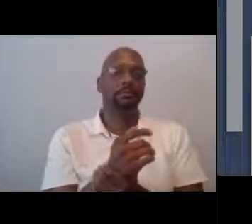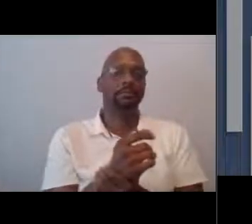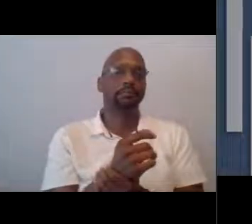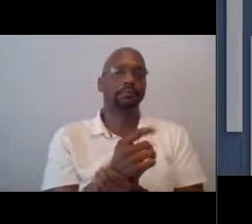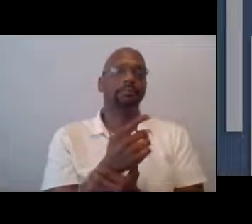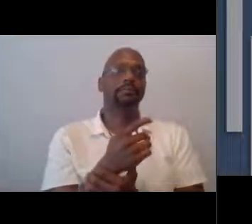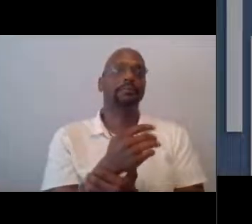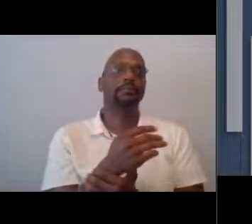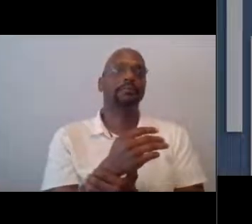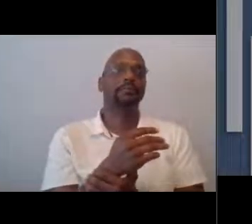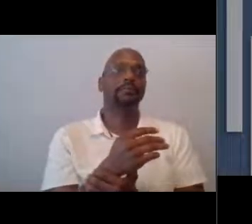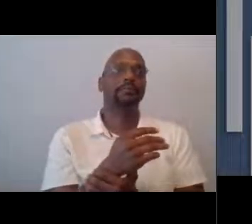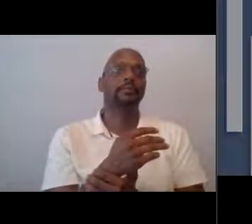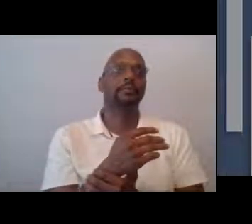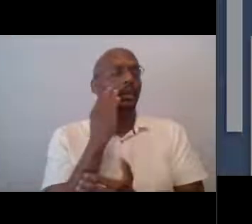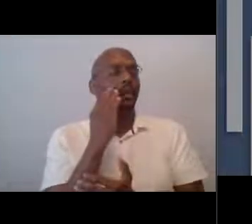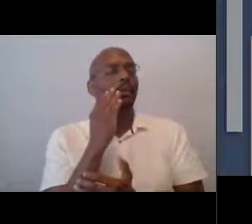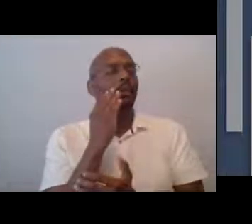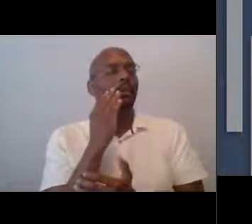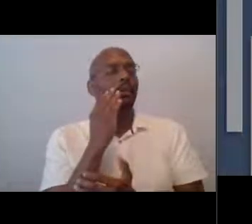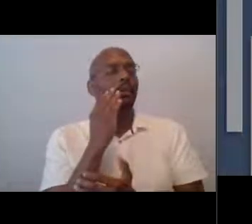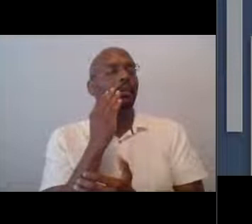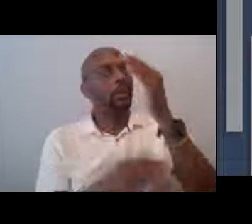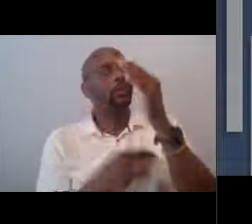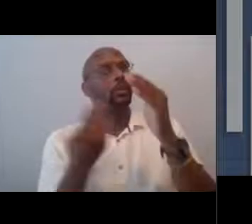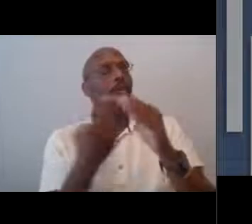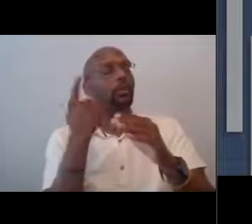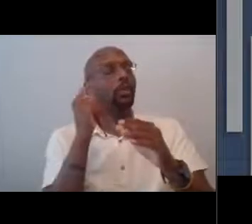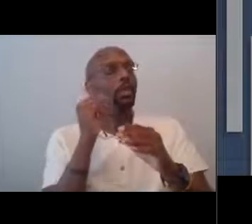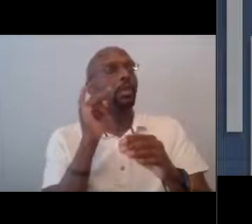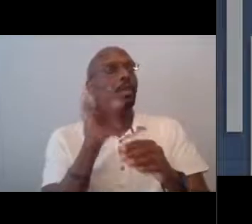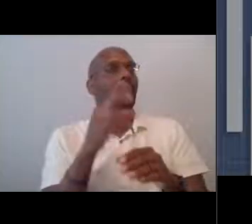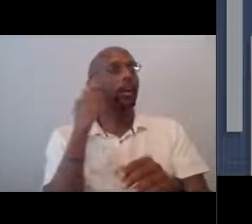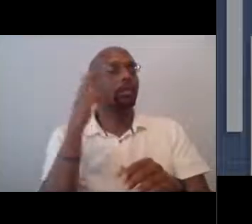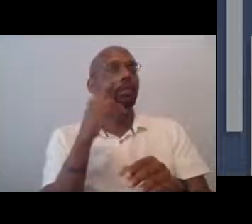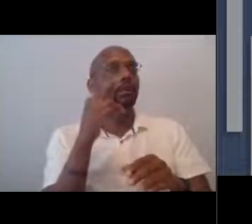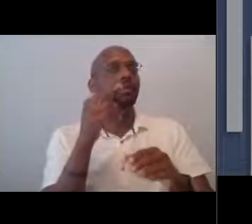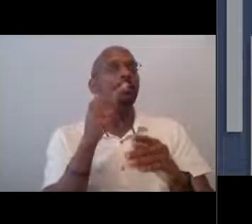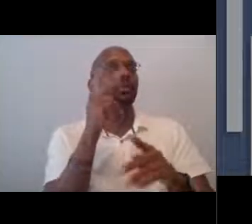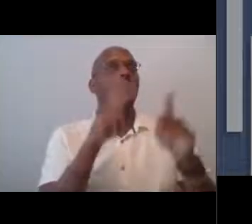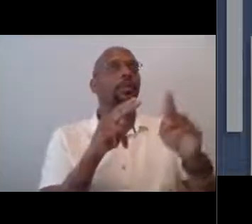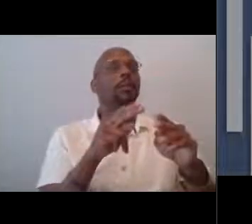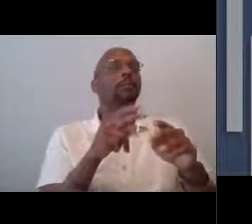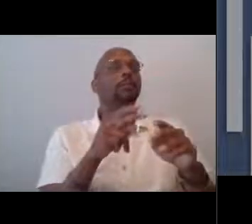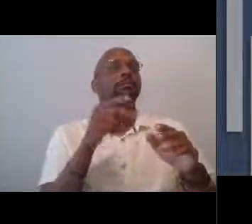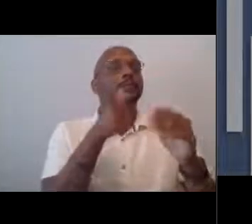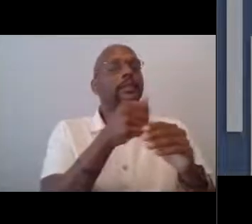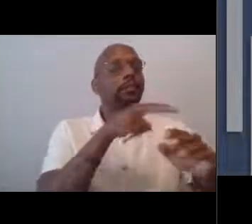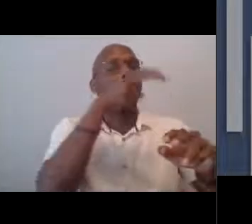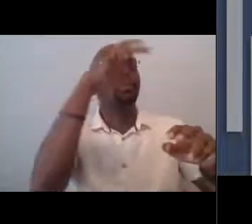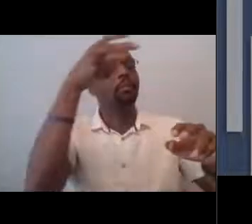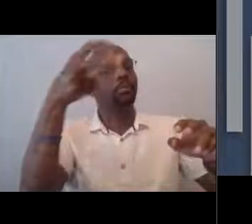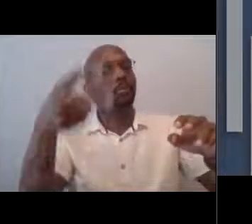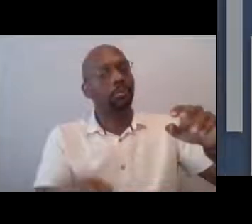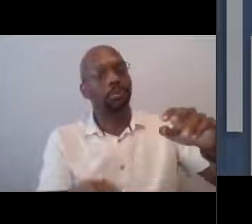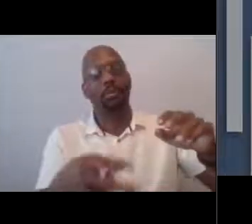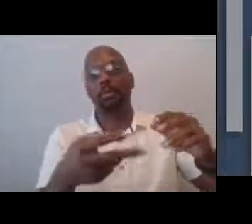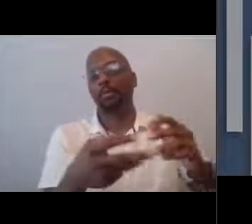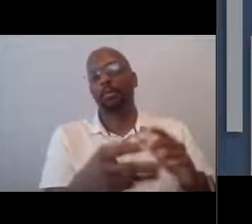used for that purpose. And if there's anything that we can do, and I know that we're exploring ways of preventing